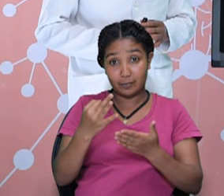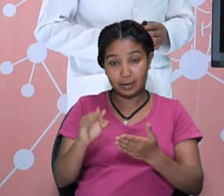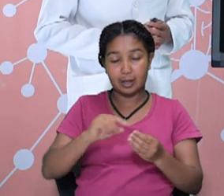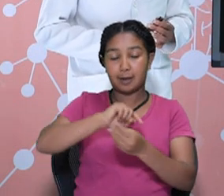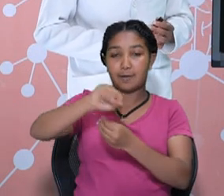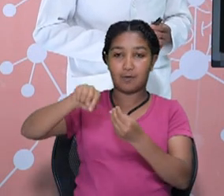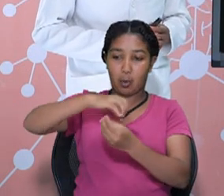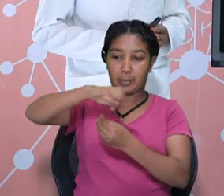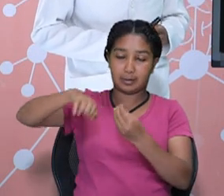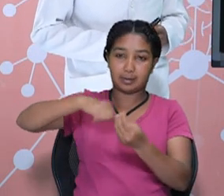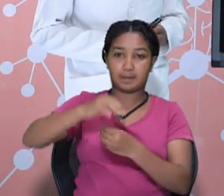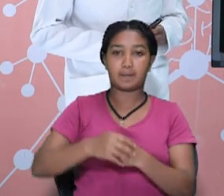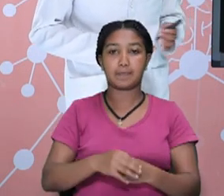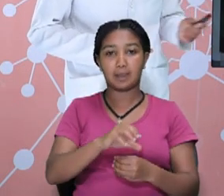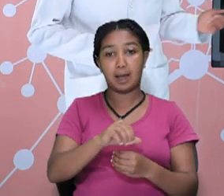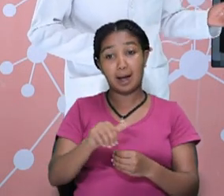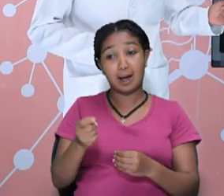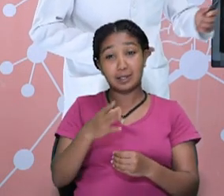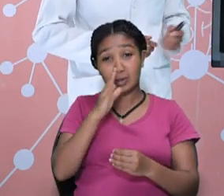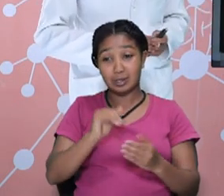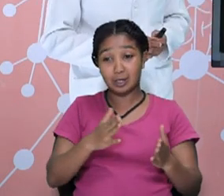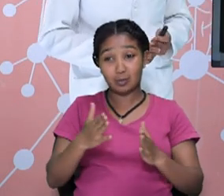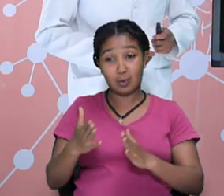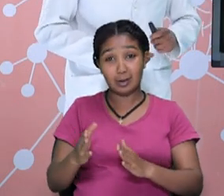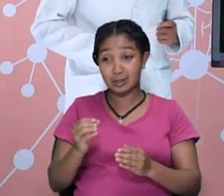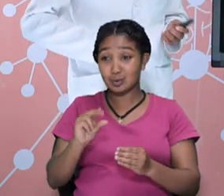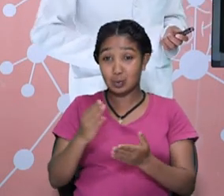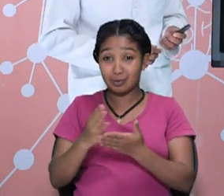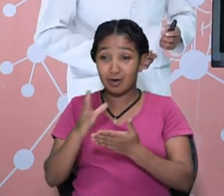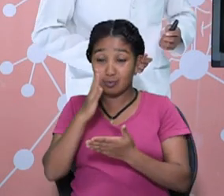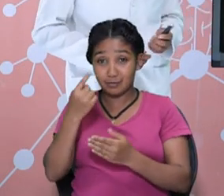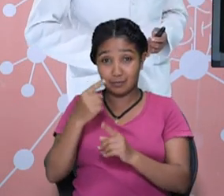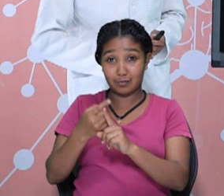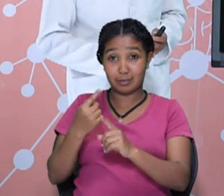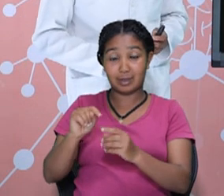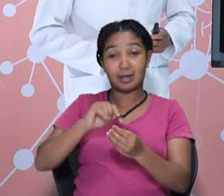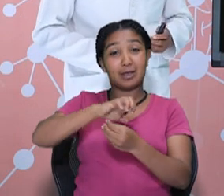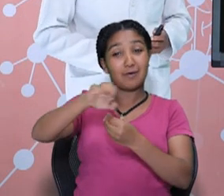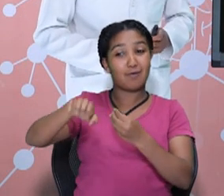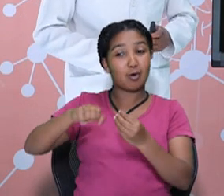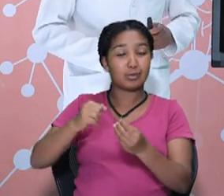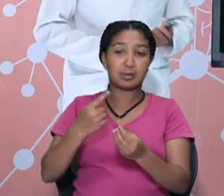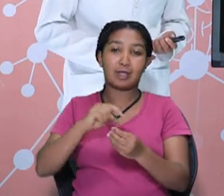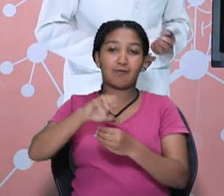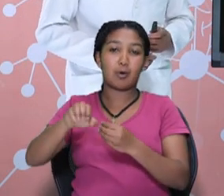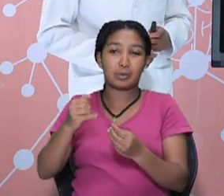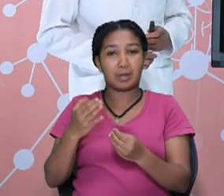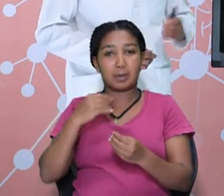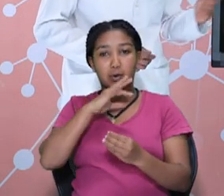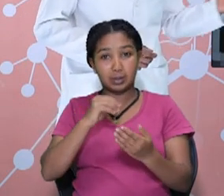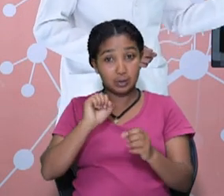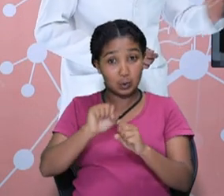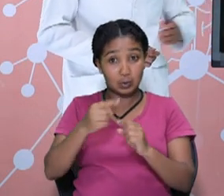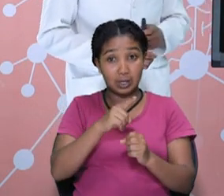the environment. Otherwise, if dead organisms are not removed from the environment is very polluted. So